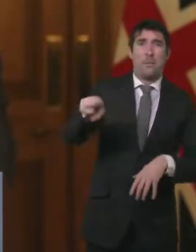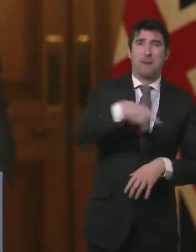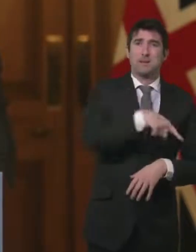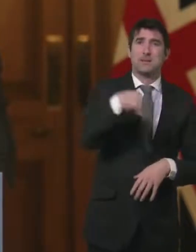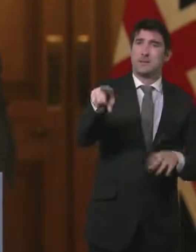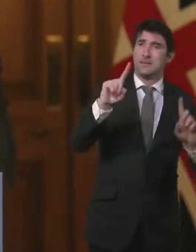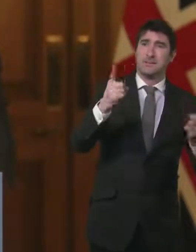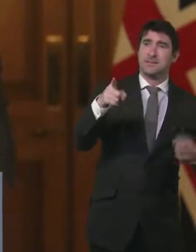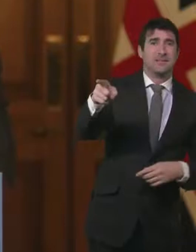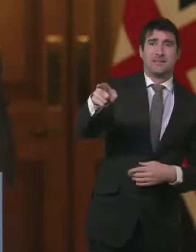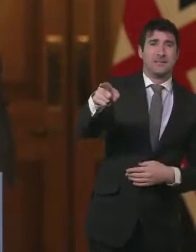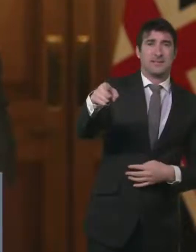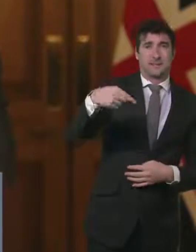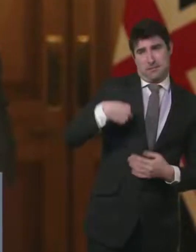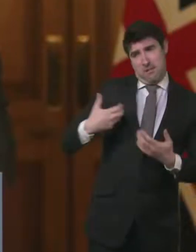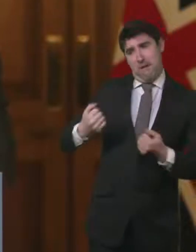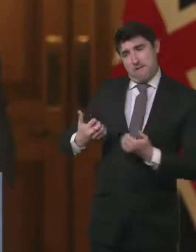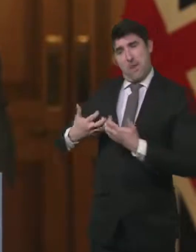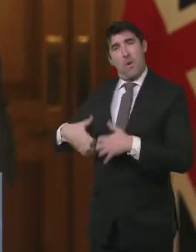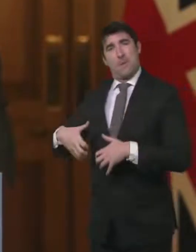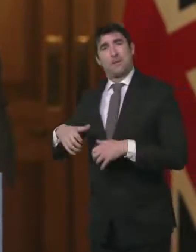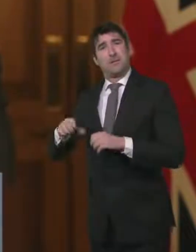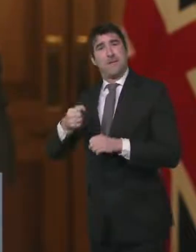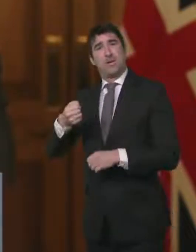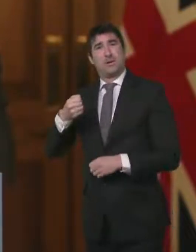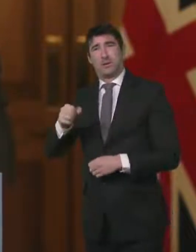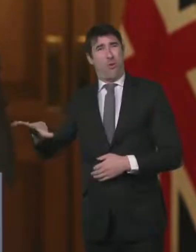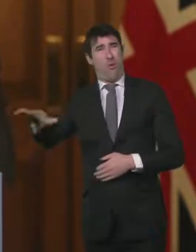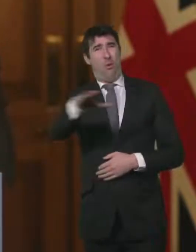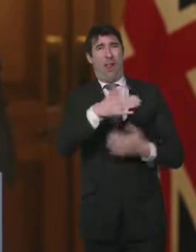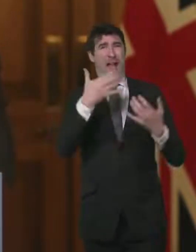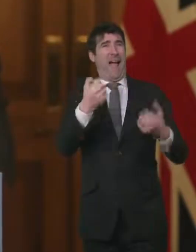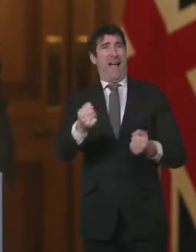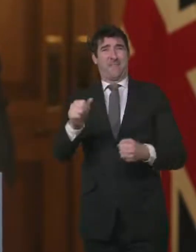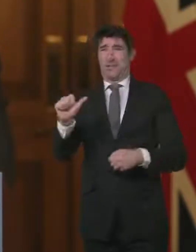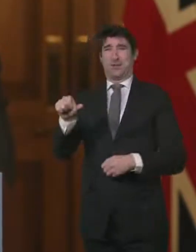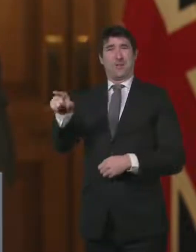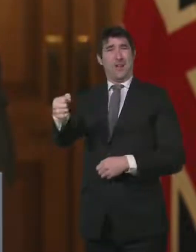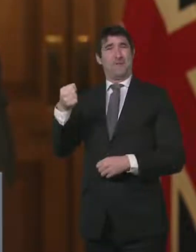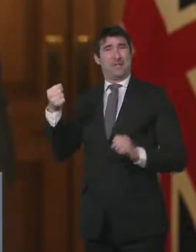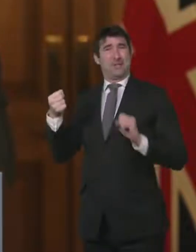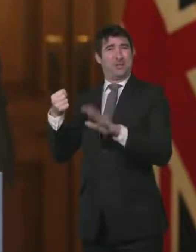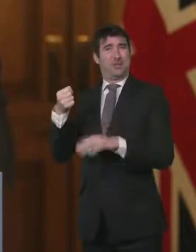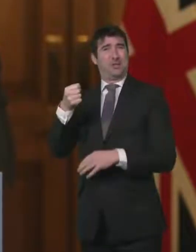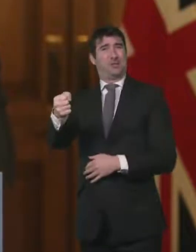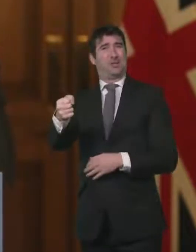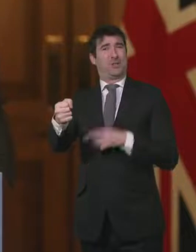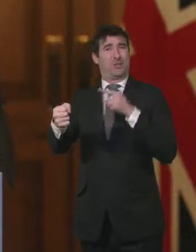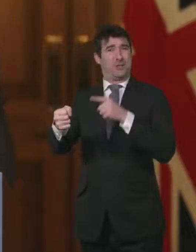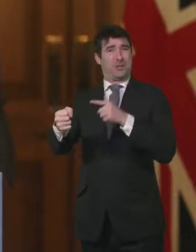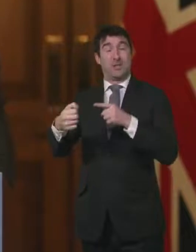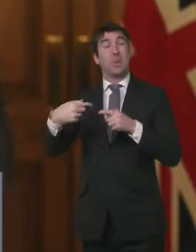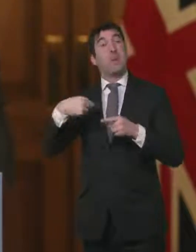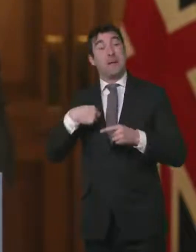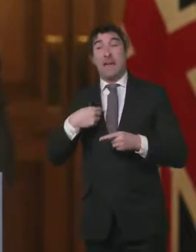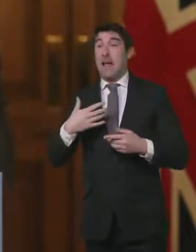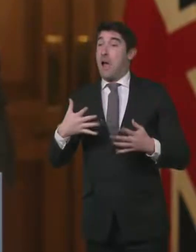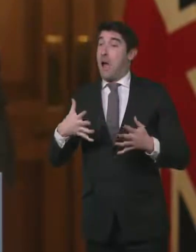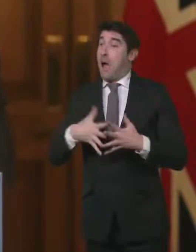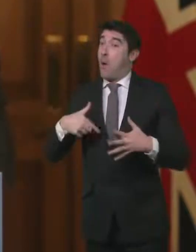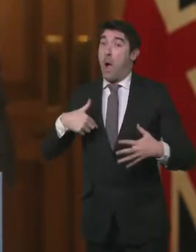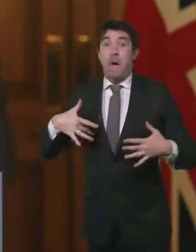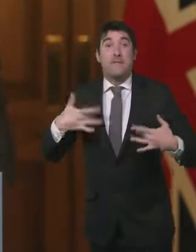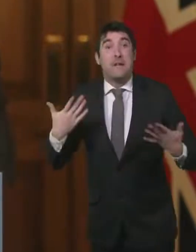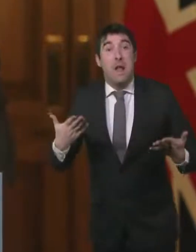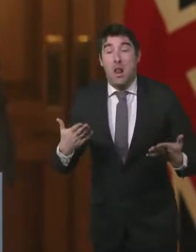this pandemic. So I suppose my emotions at the moment are a mixture of frustration plus optimism equals